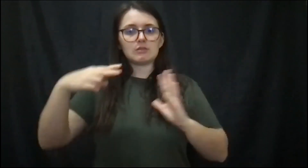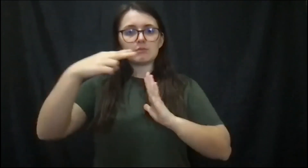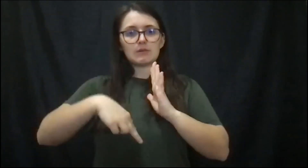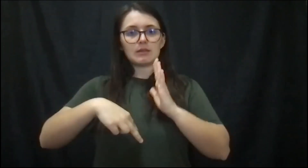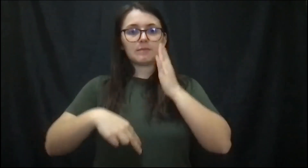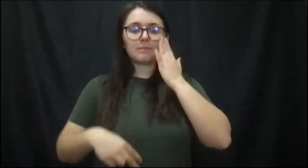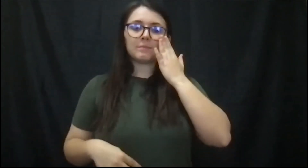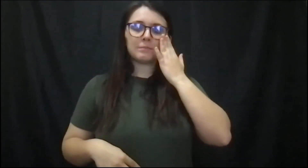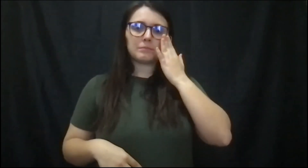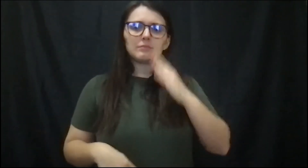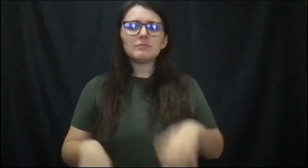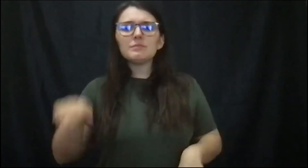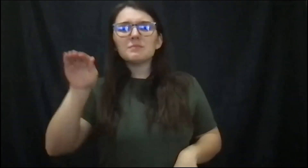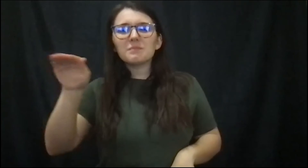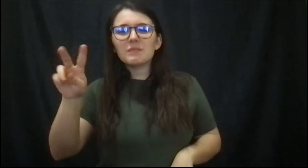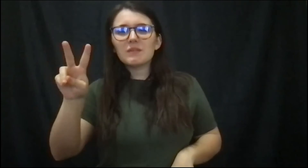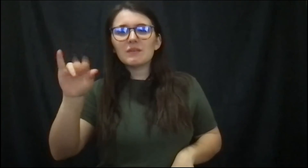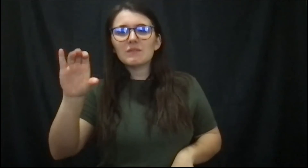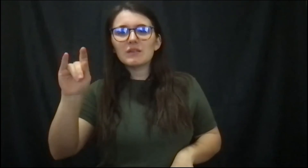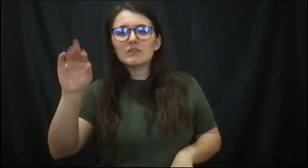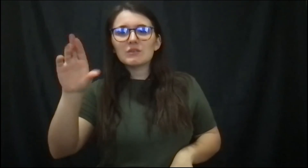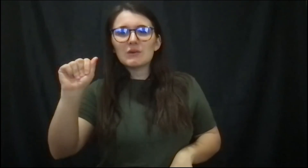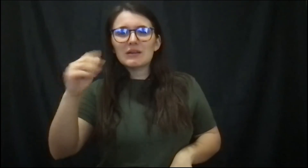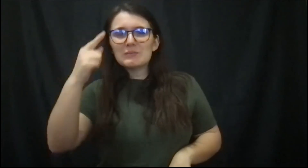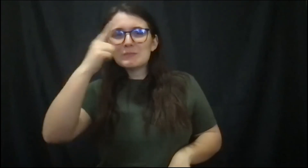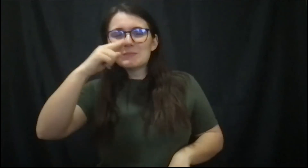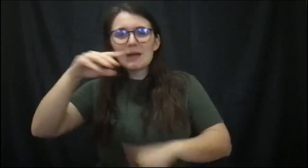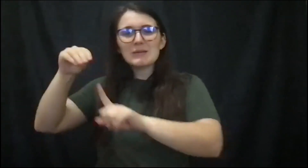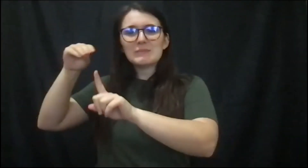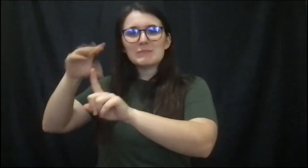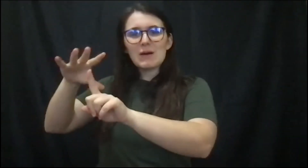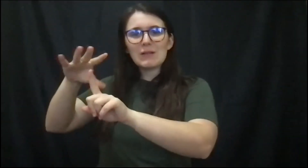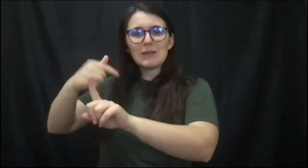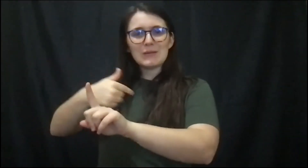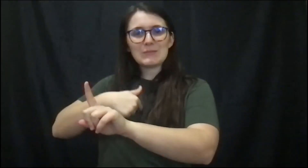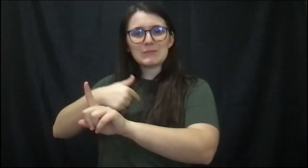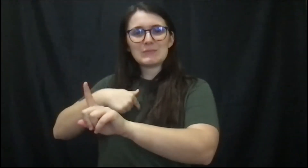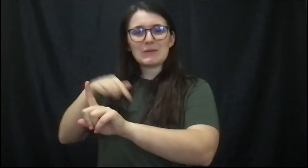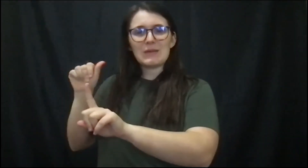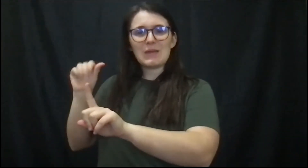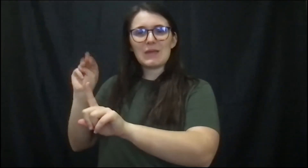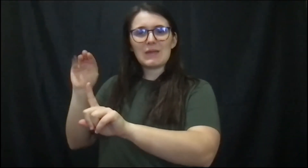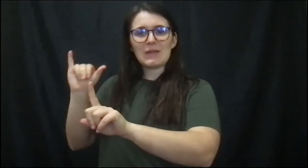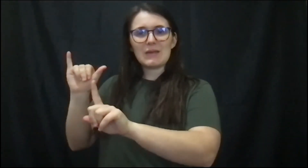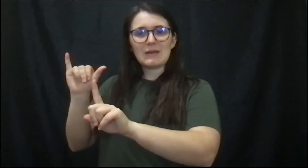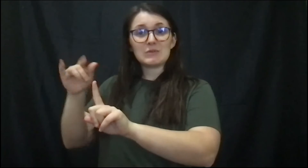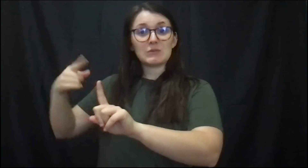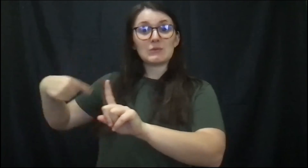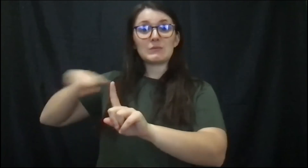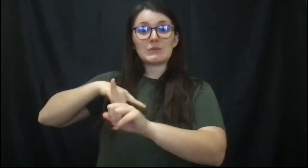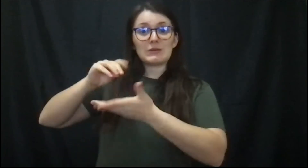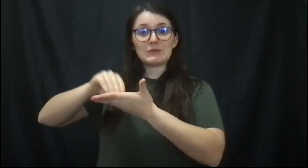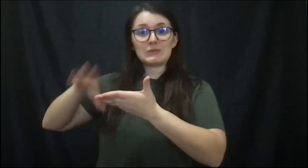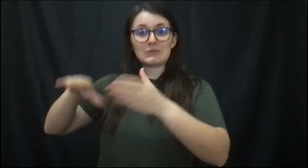Miss Victoria, do you think you could get me in the spotlight here so we can read together? I'm not